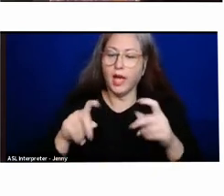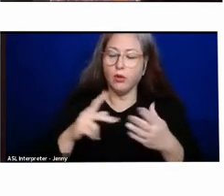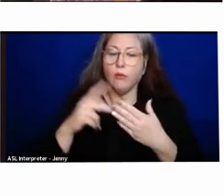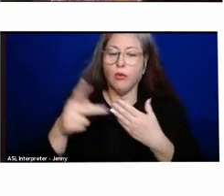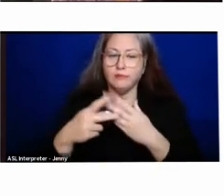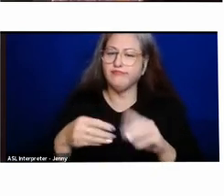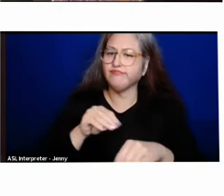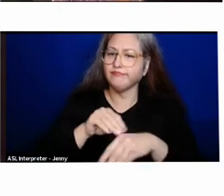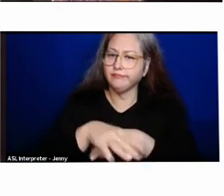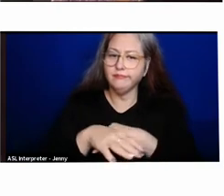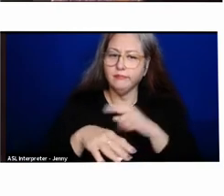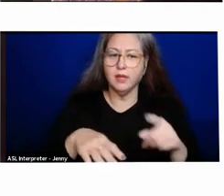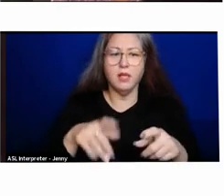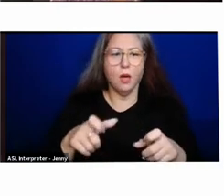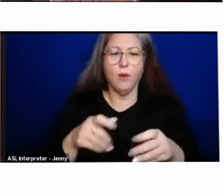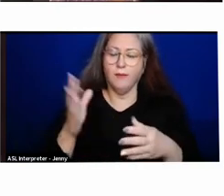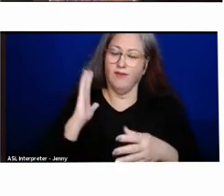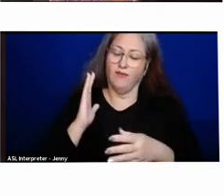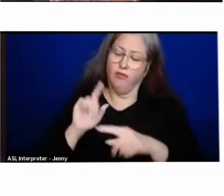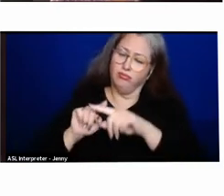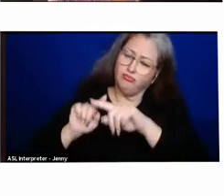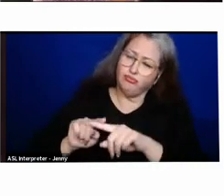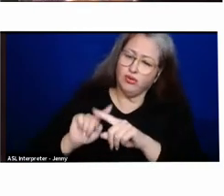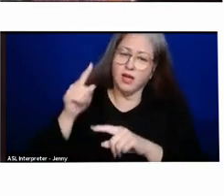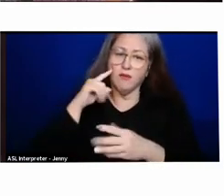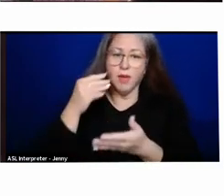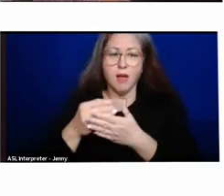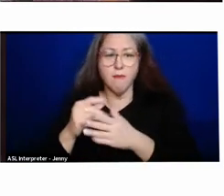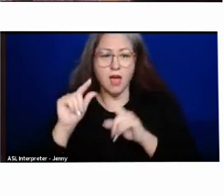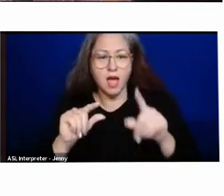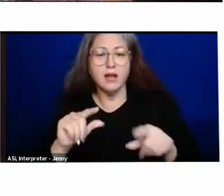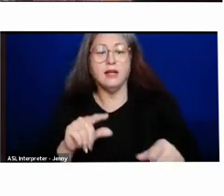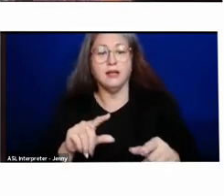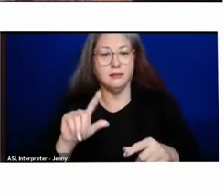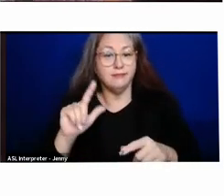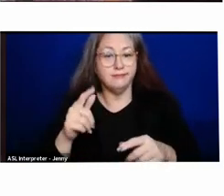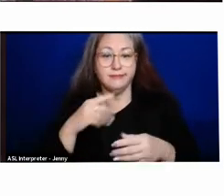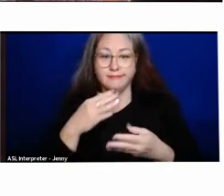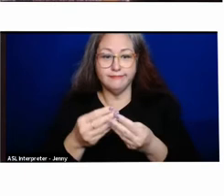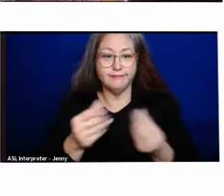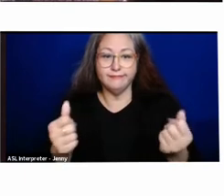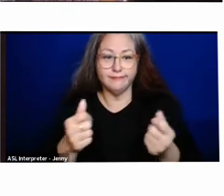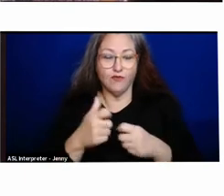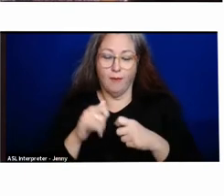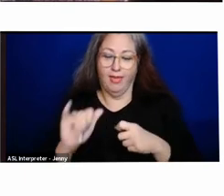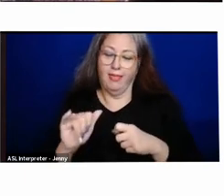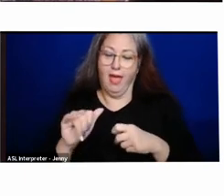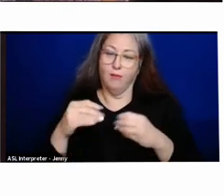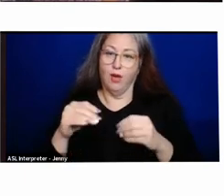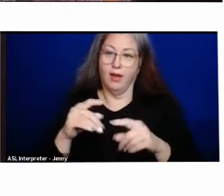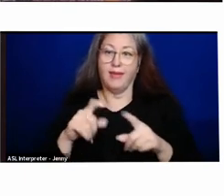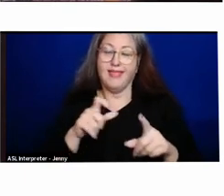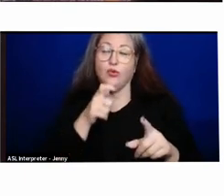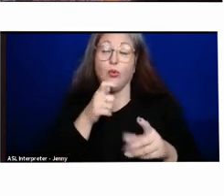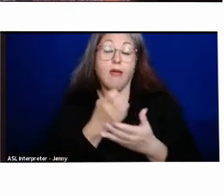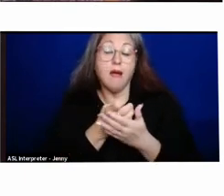so heavily subsidized by the government, in many cases, they were detached from market mechanisms. At least that was the argument from the